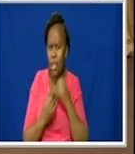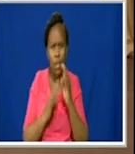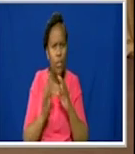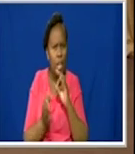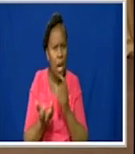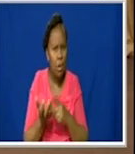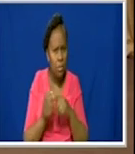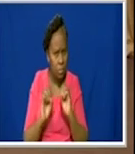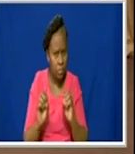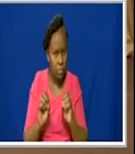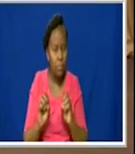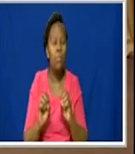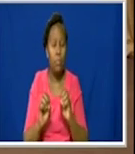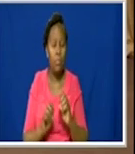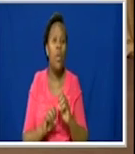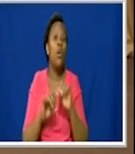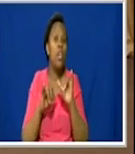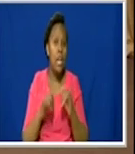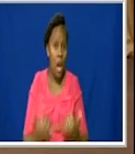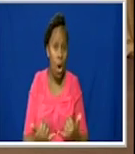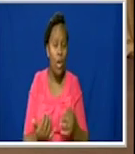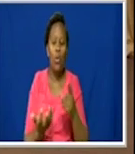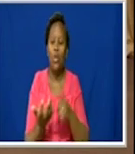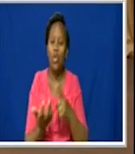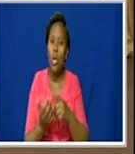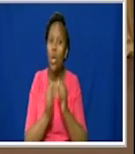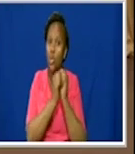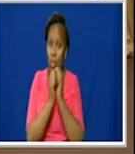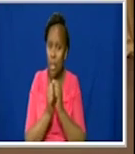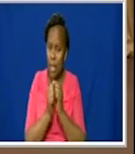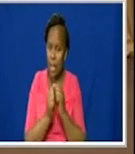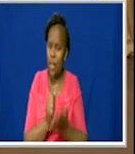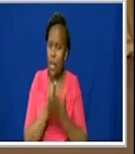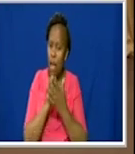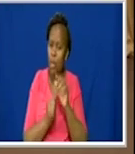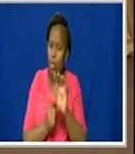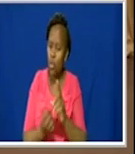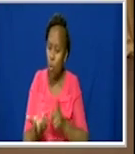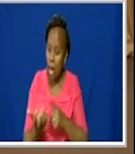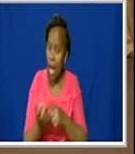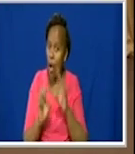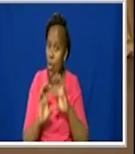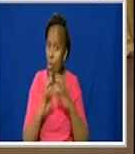So we are going to count together. Okay. Okay. Yeah. So you will help us to count.